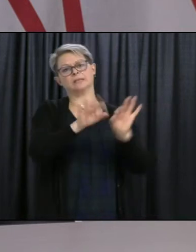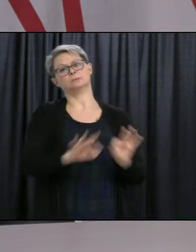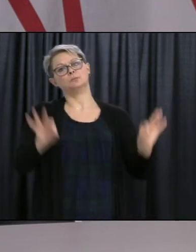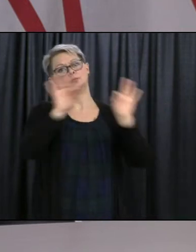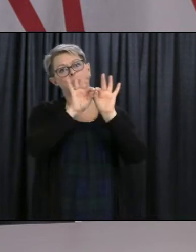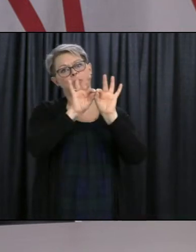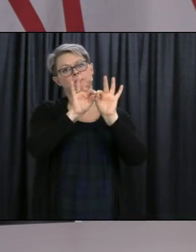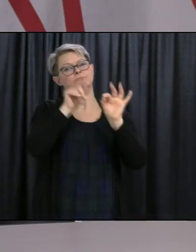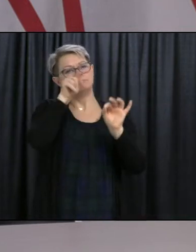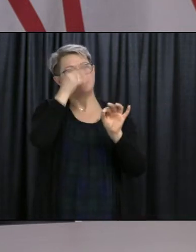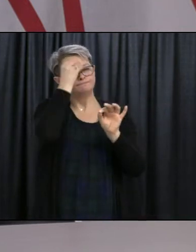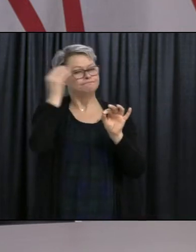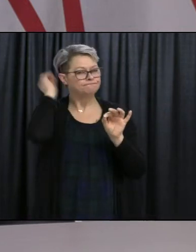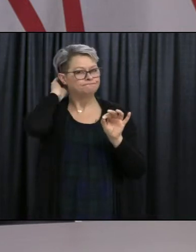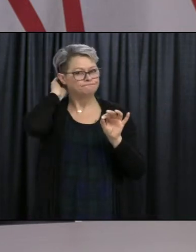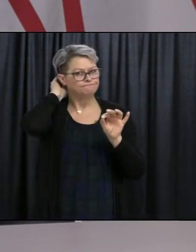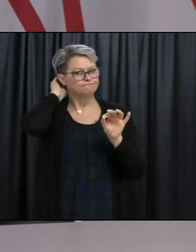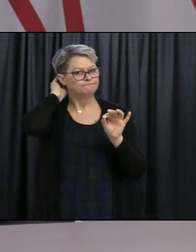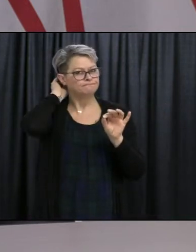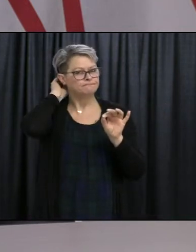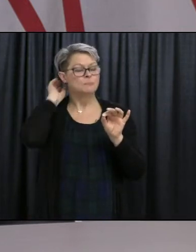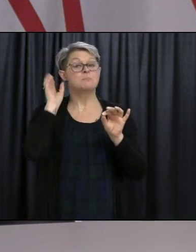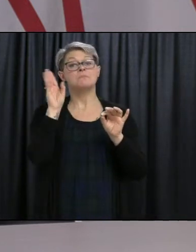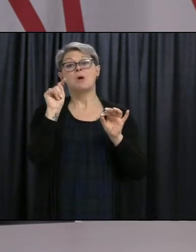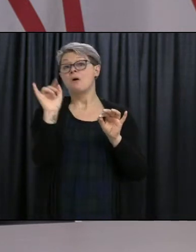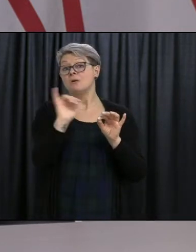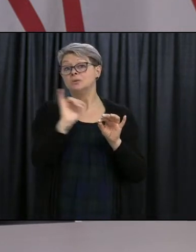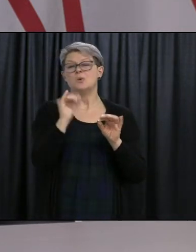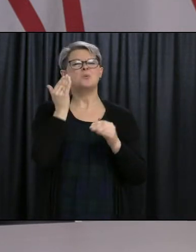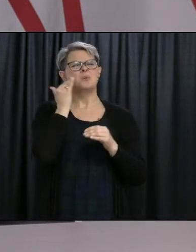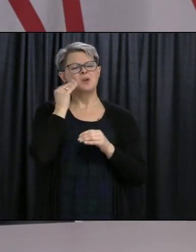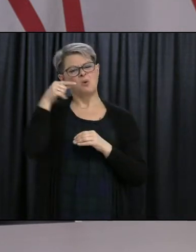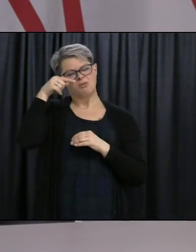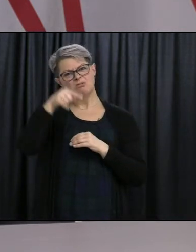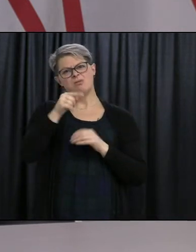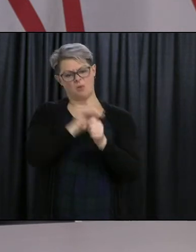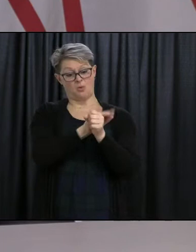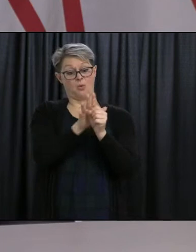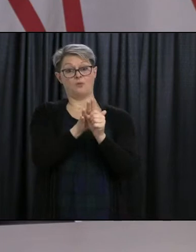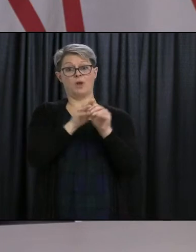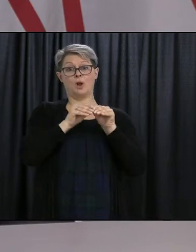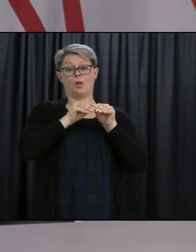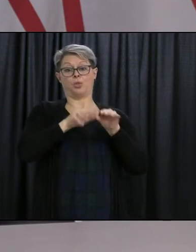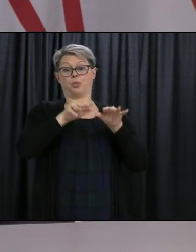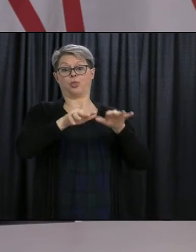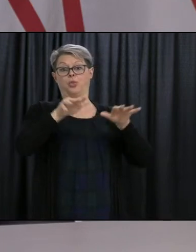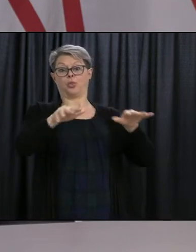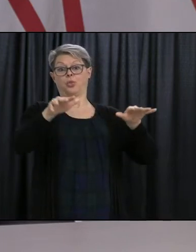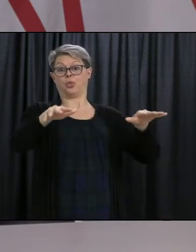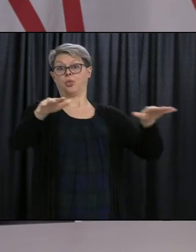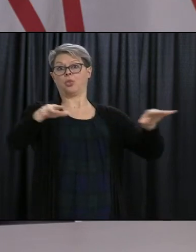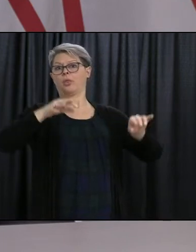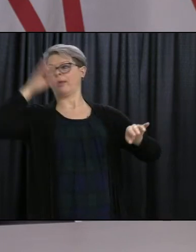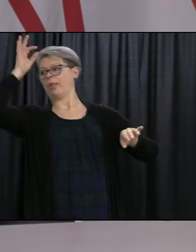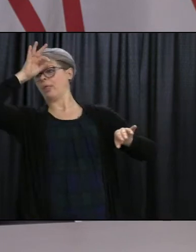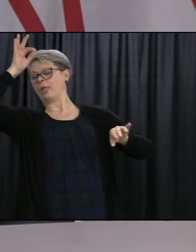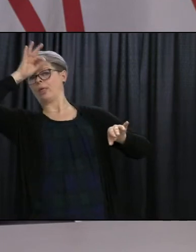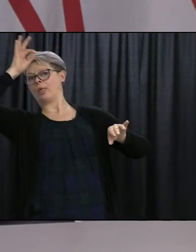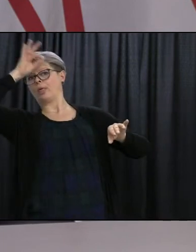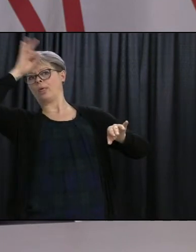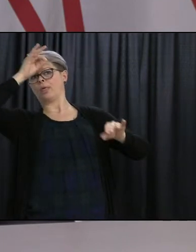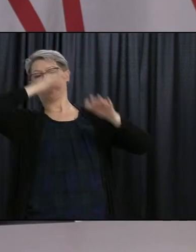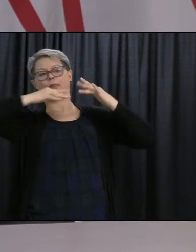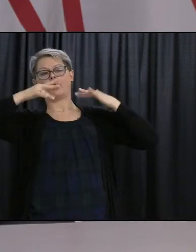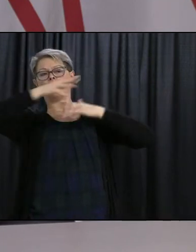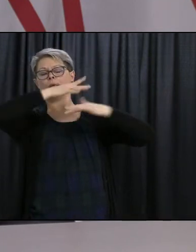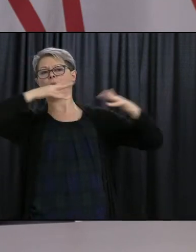that. But certainly we know that we've had this virus circulating for a while, and so because of that,